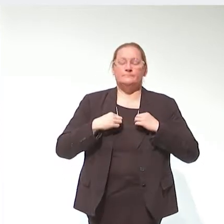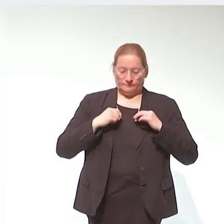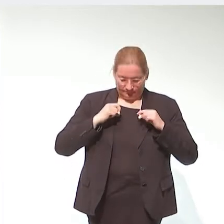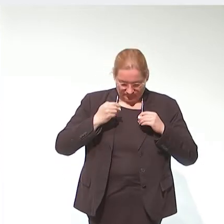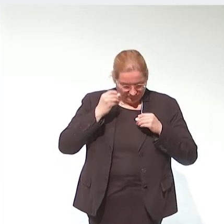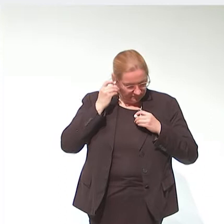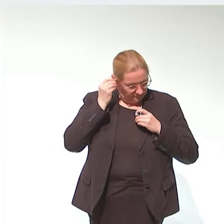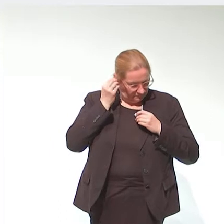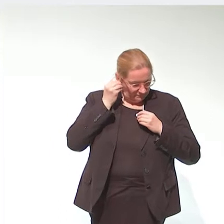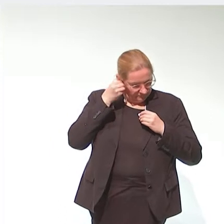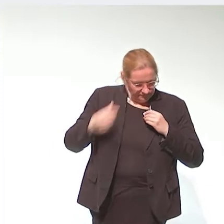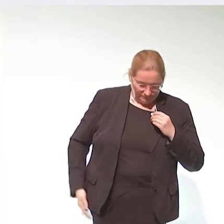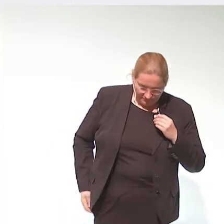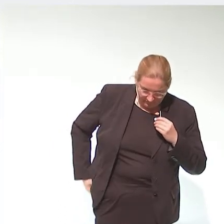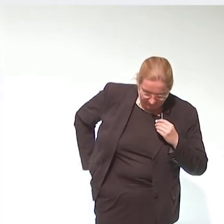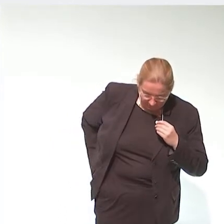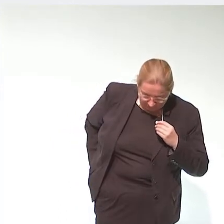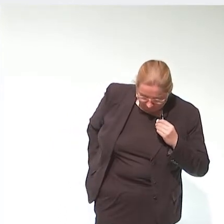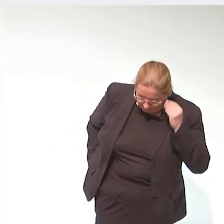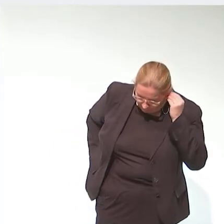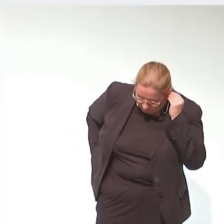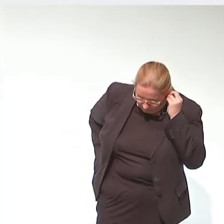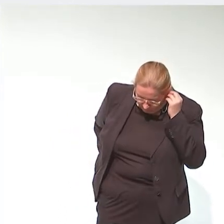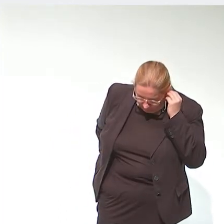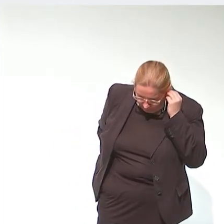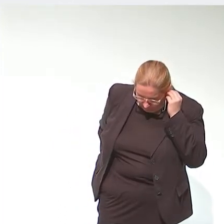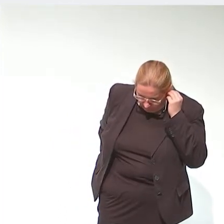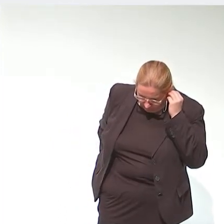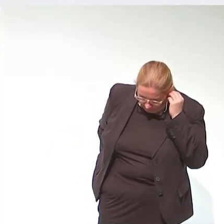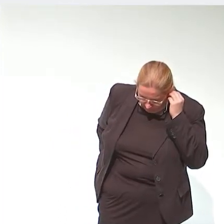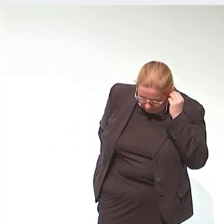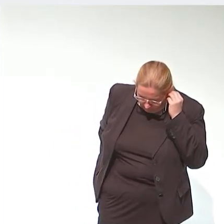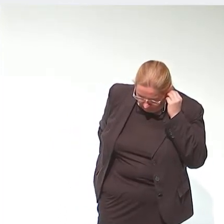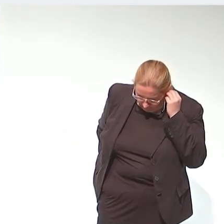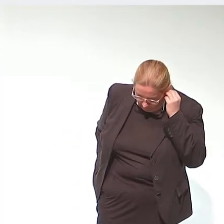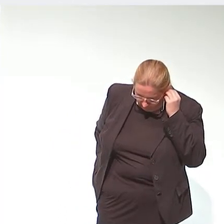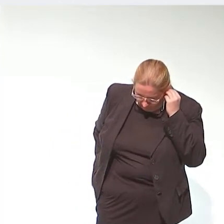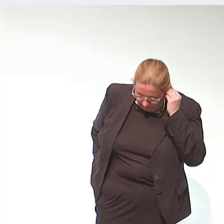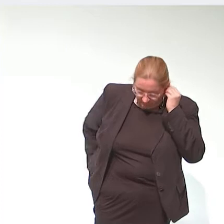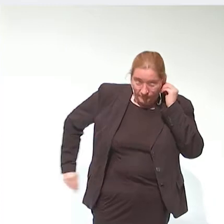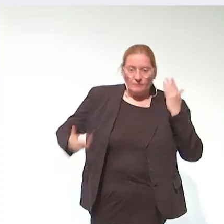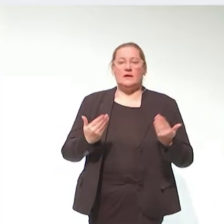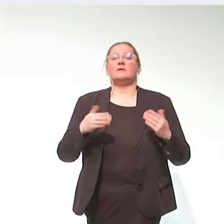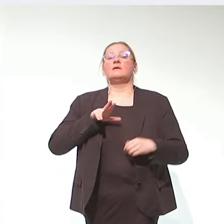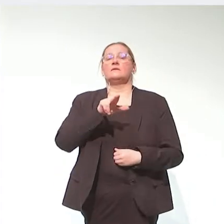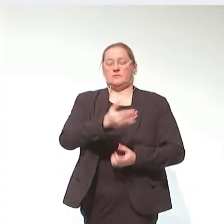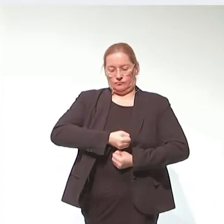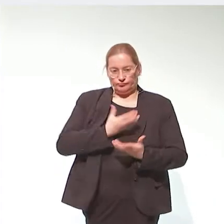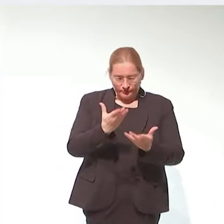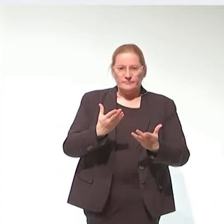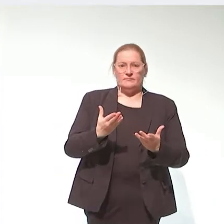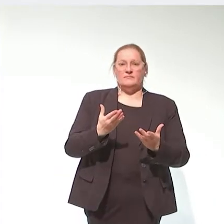Denmark. So before I give the floor to the ministers and to you, Mrs. Holst,